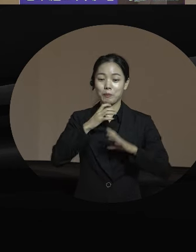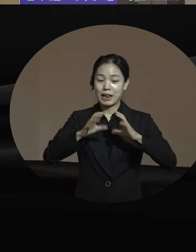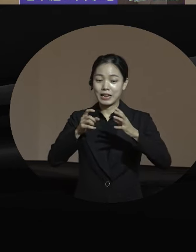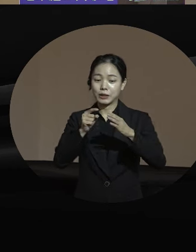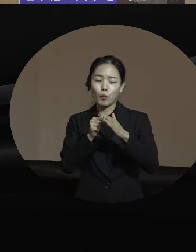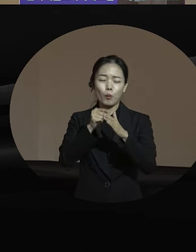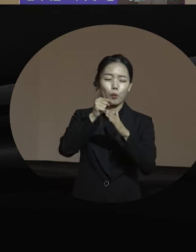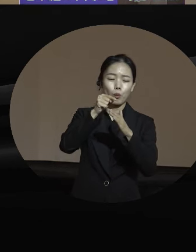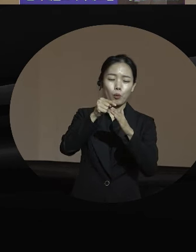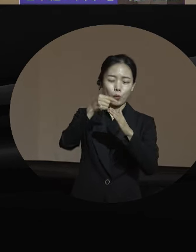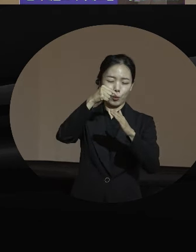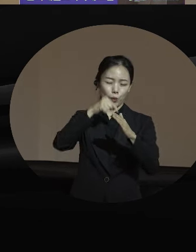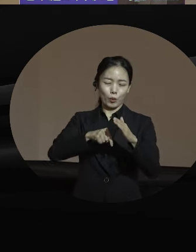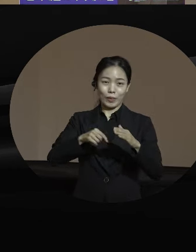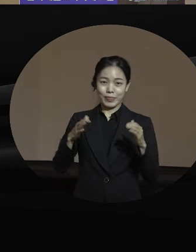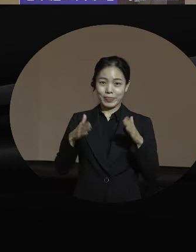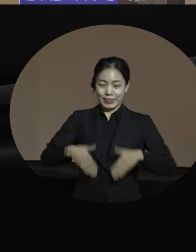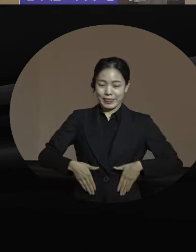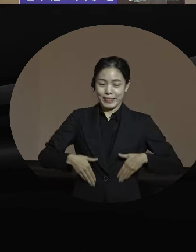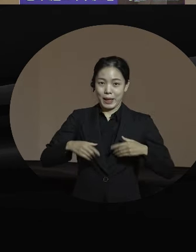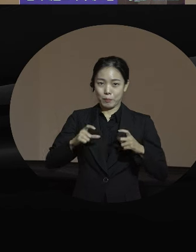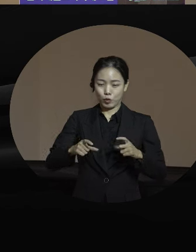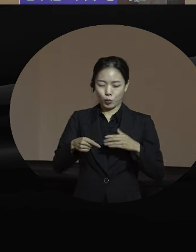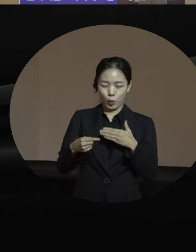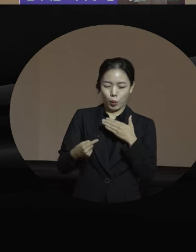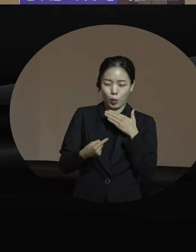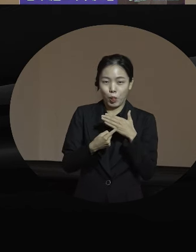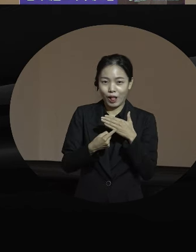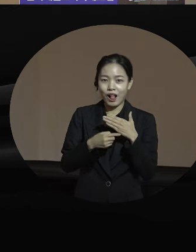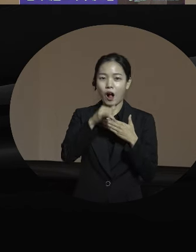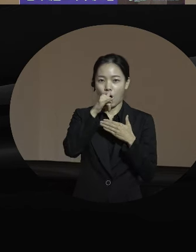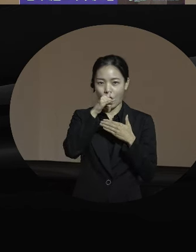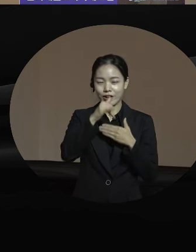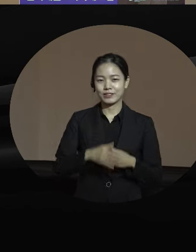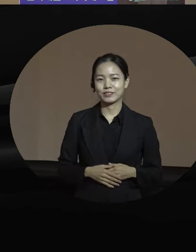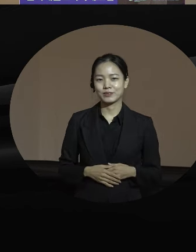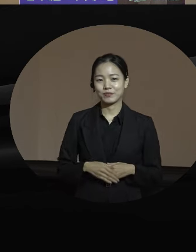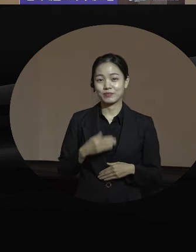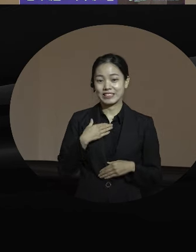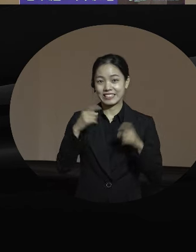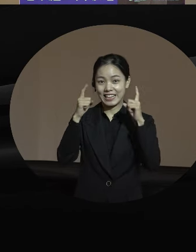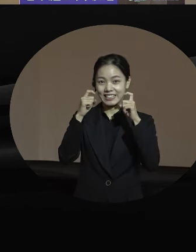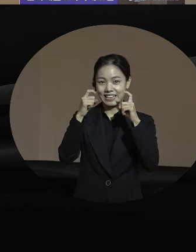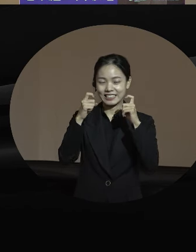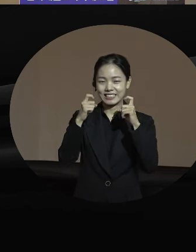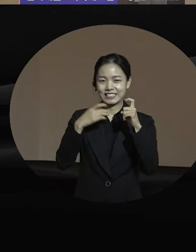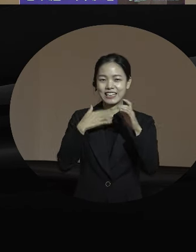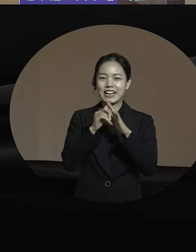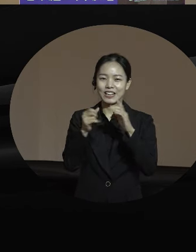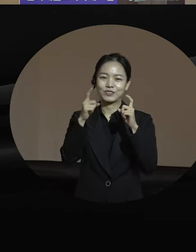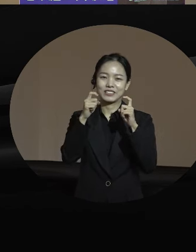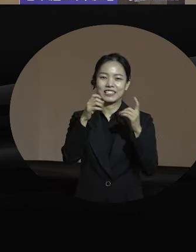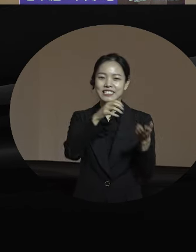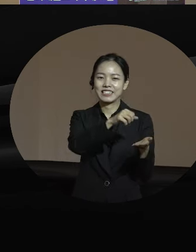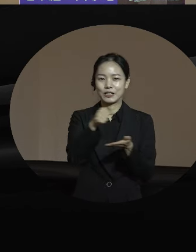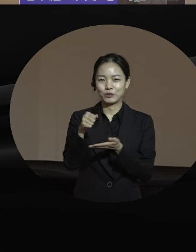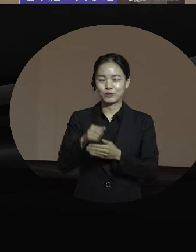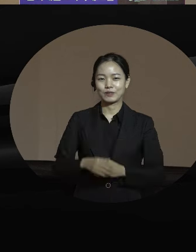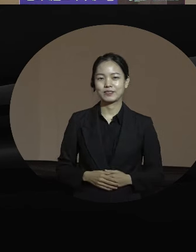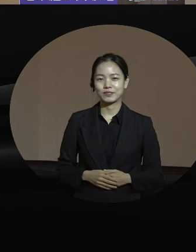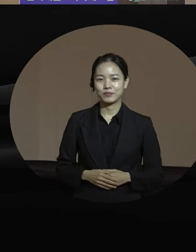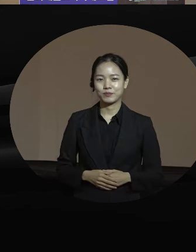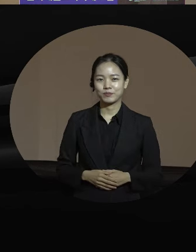family photo album, as I wish to show you where I come from. Around 75% of Finland's surface